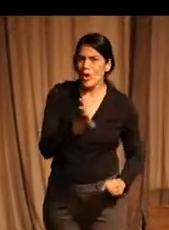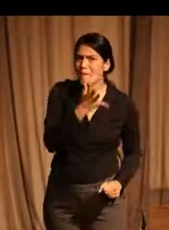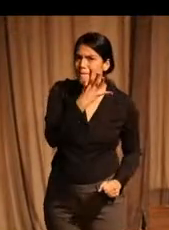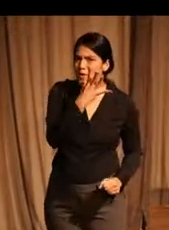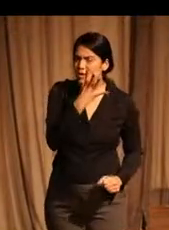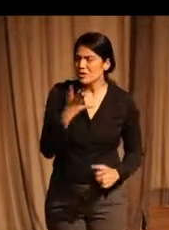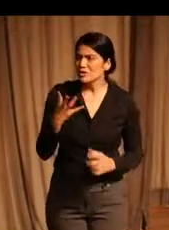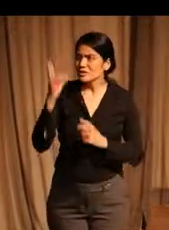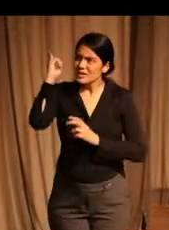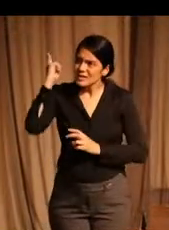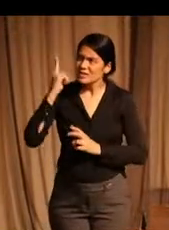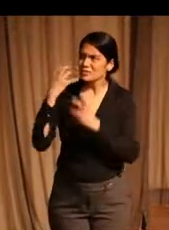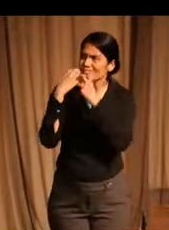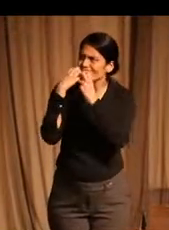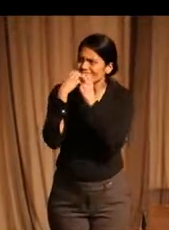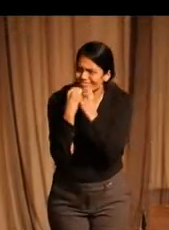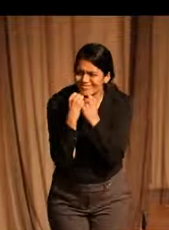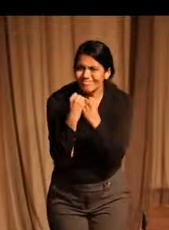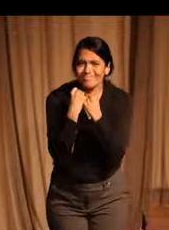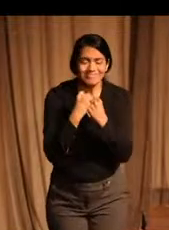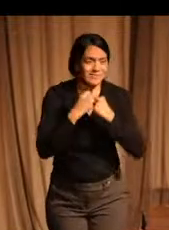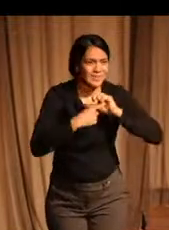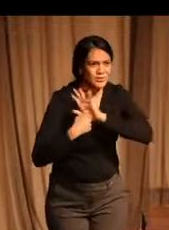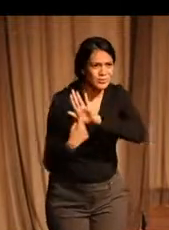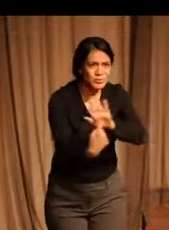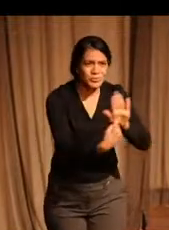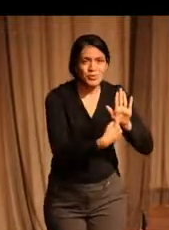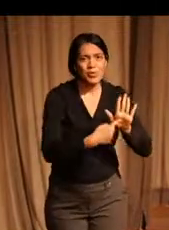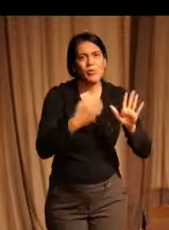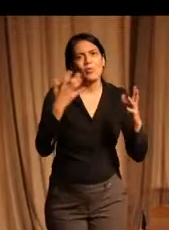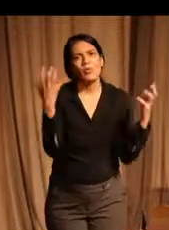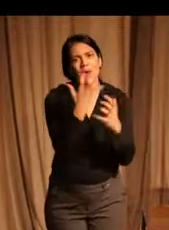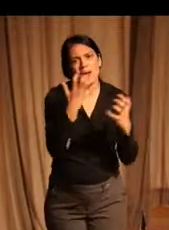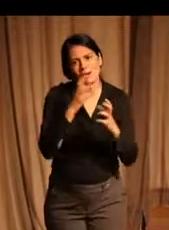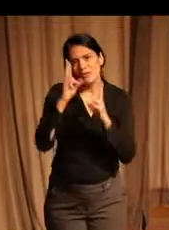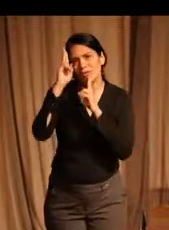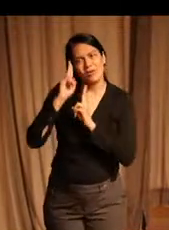just incredible. And we're so grateful to have Annouchka here with us today.